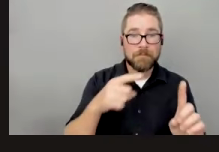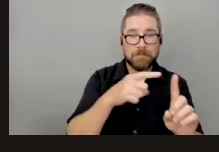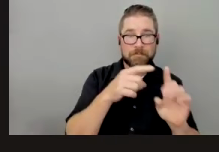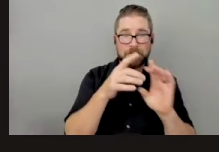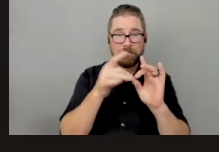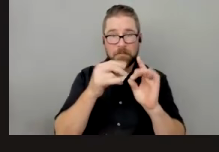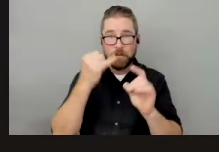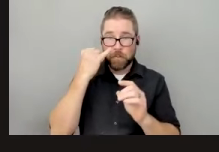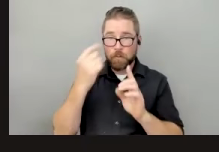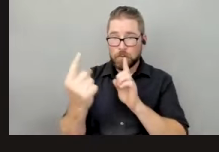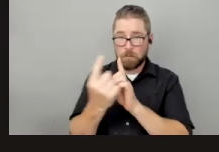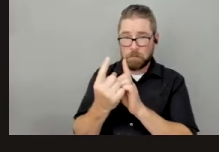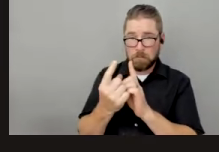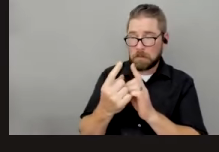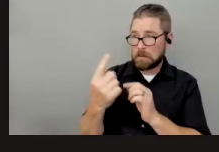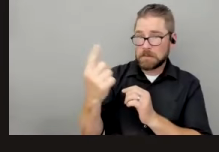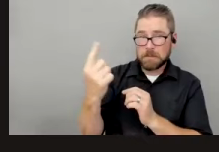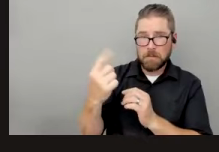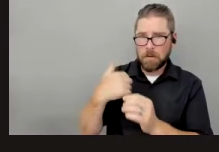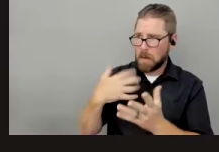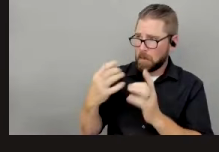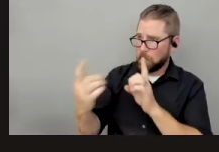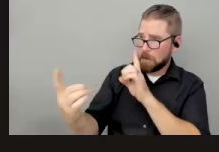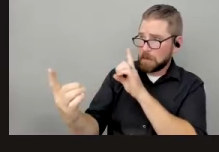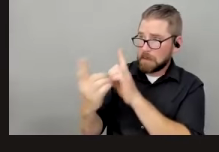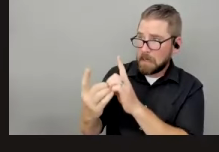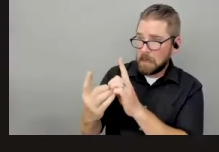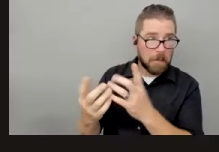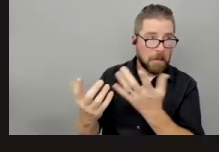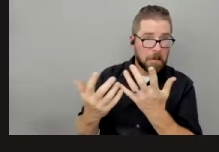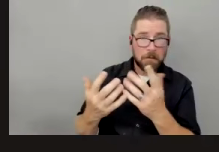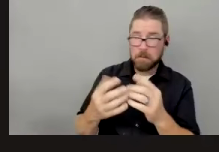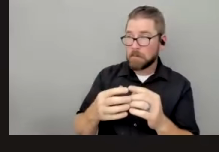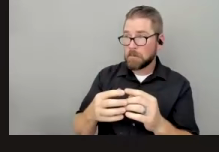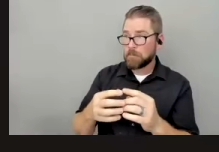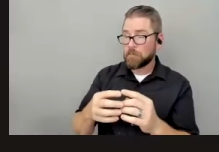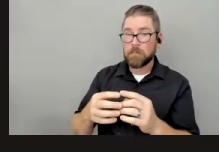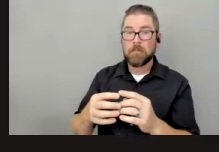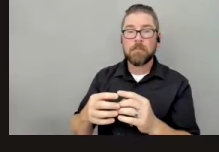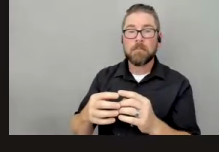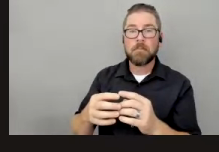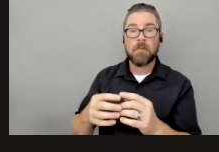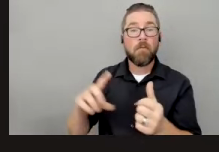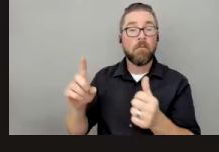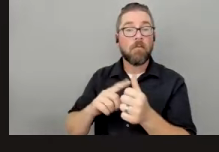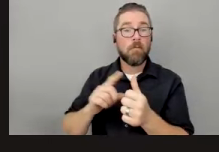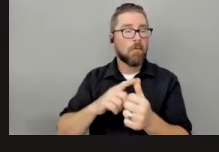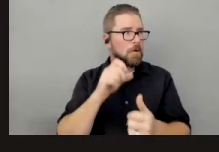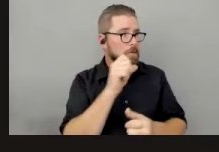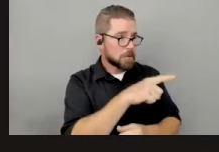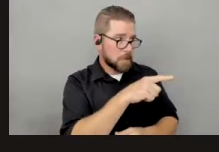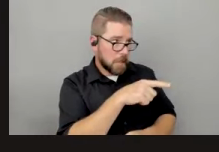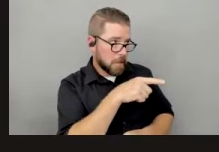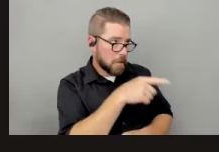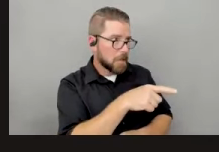is, are you a student from Fresno City at Fresno City College? If the answer is yes, you say, oh, okay. And that's it. You're